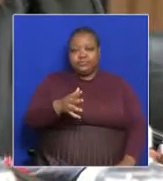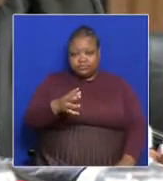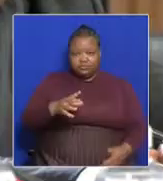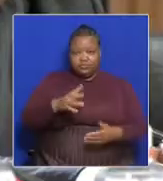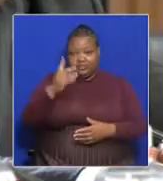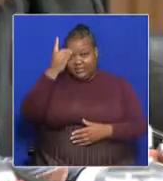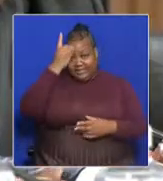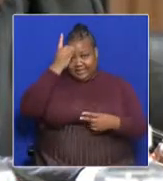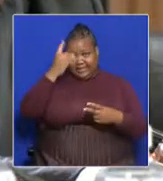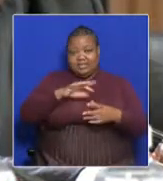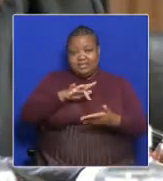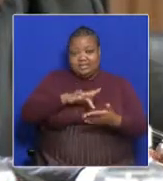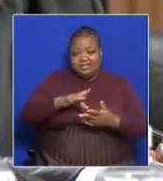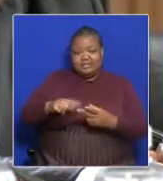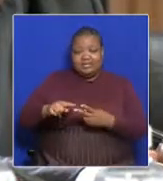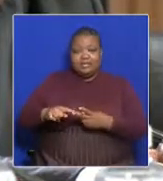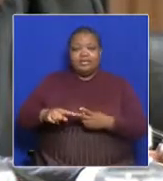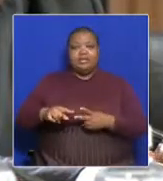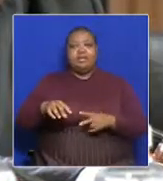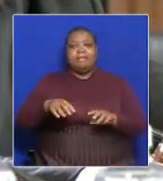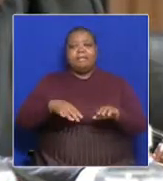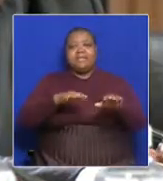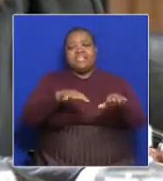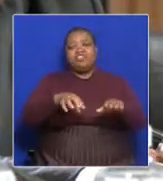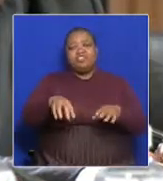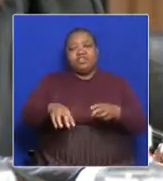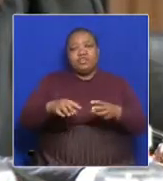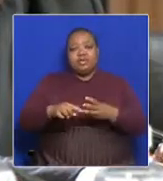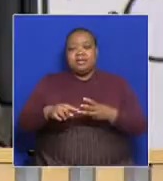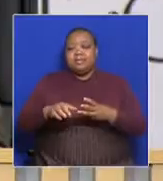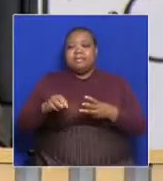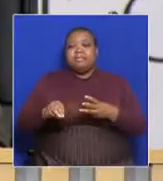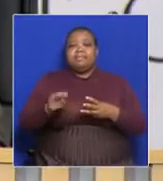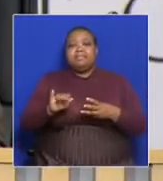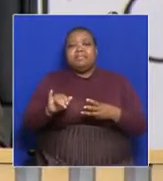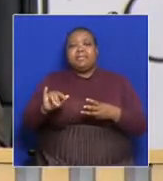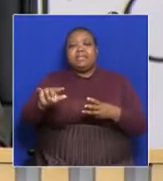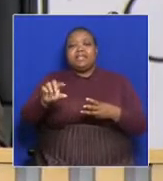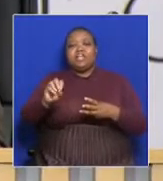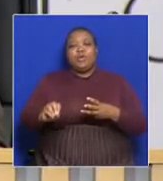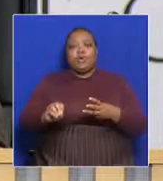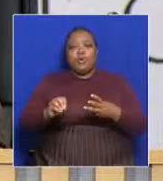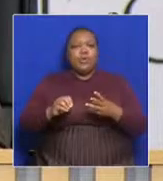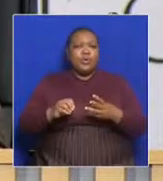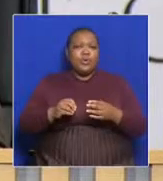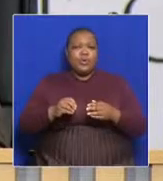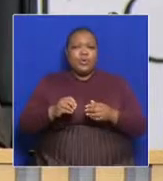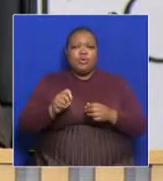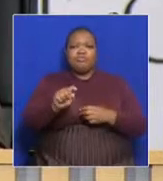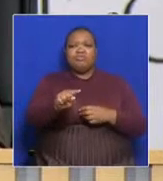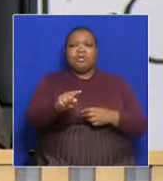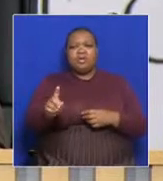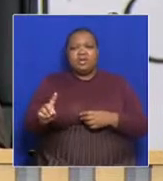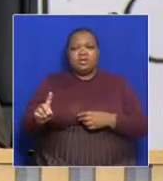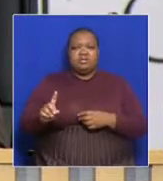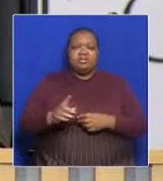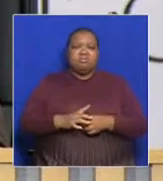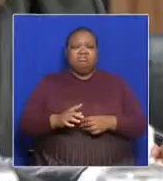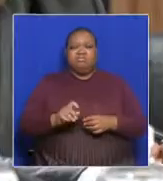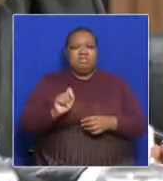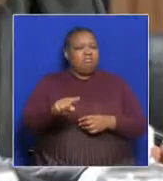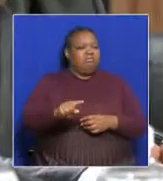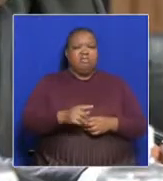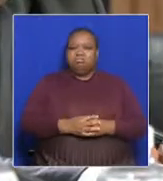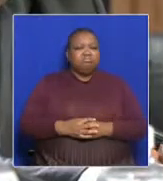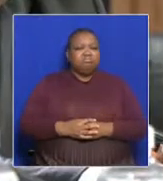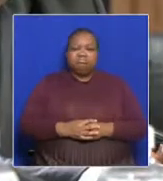Wharf. And how far is Mbilo? There was also Mbilo. How far is that? Yeah, Mbilo is not far, Chair. Give